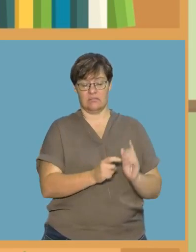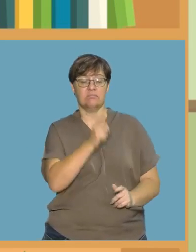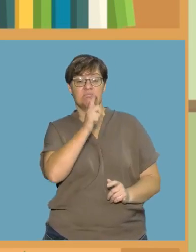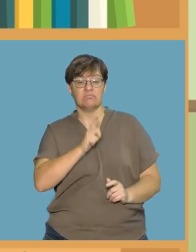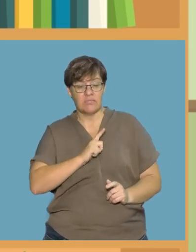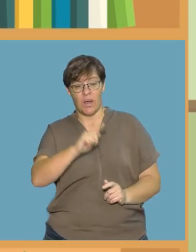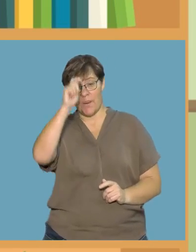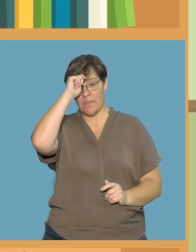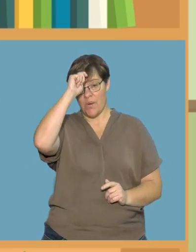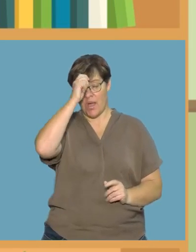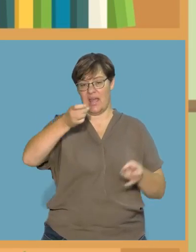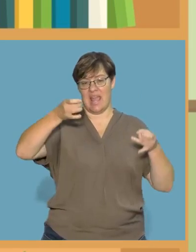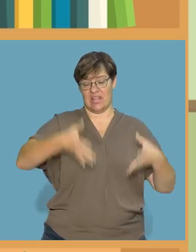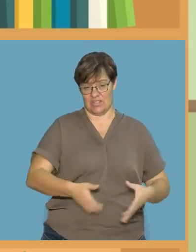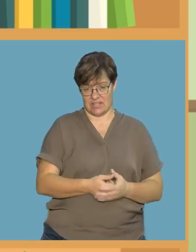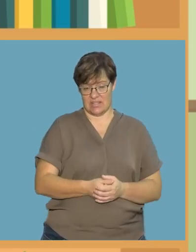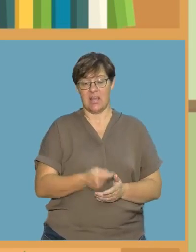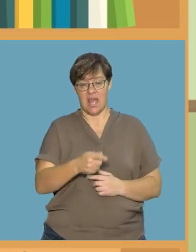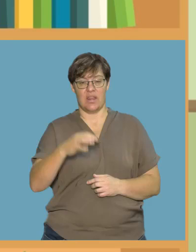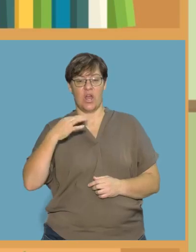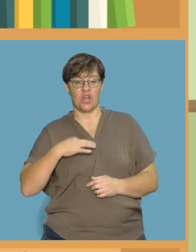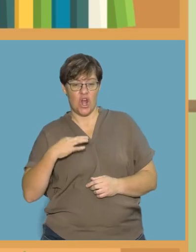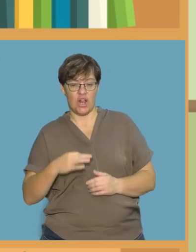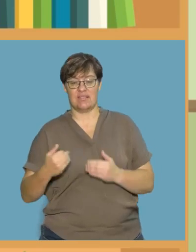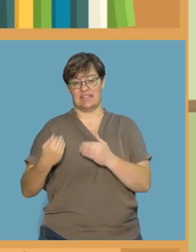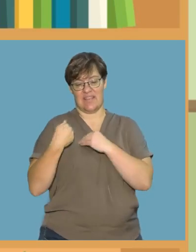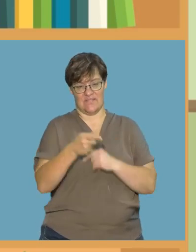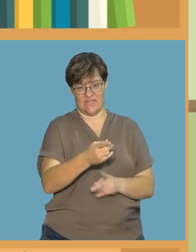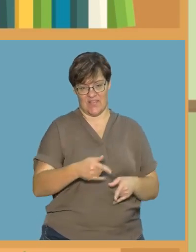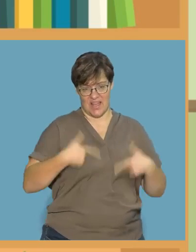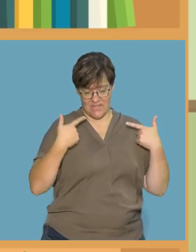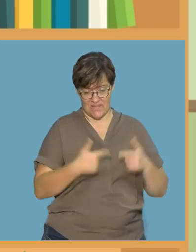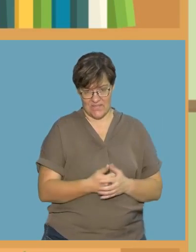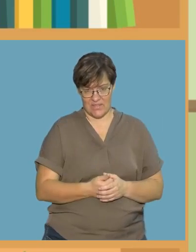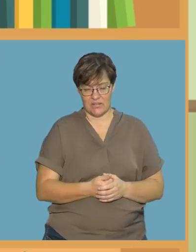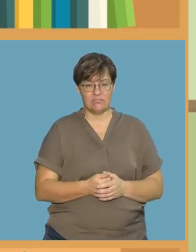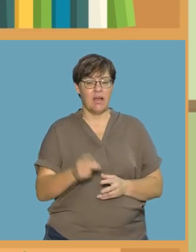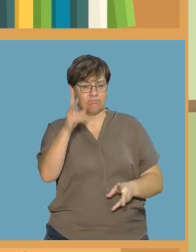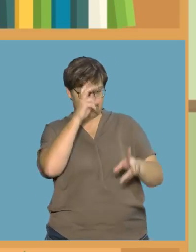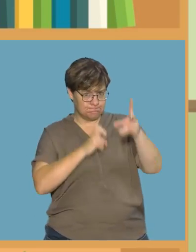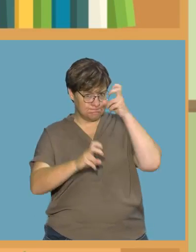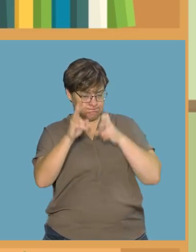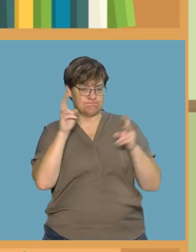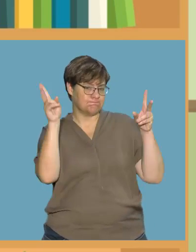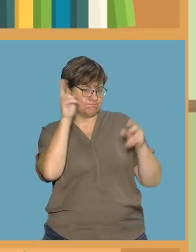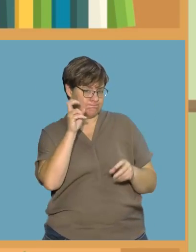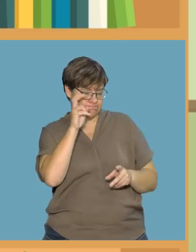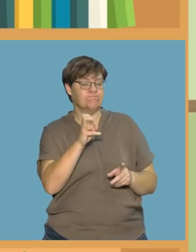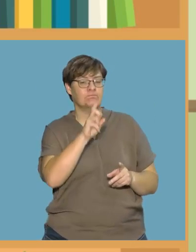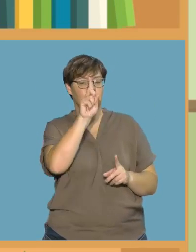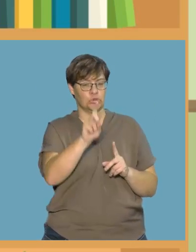got hurt and the girls who saved his life. Listen to the questions and find the answers in the newspaper